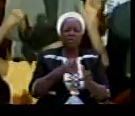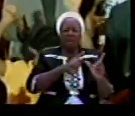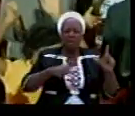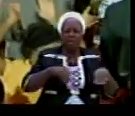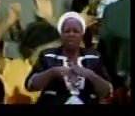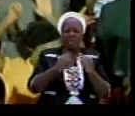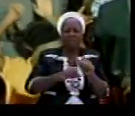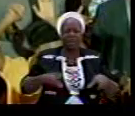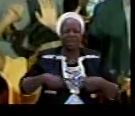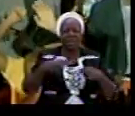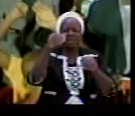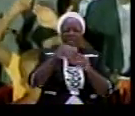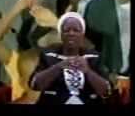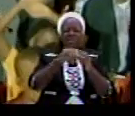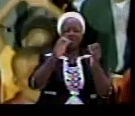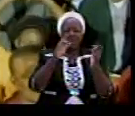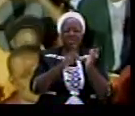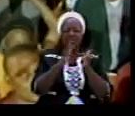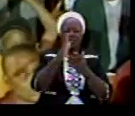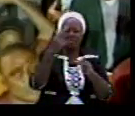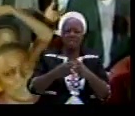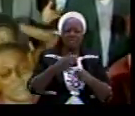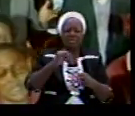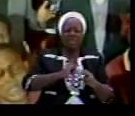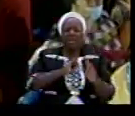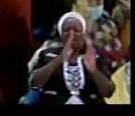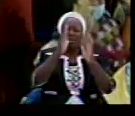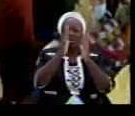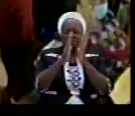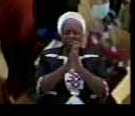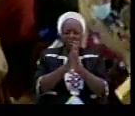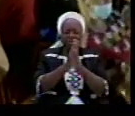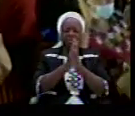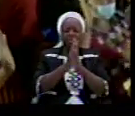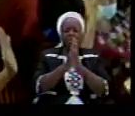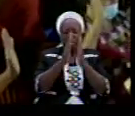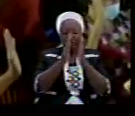In Jesus' name I pray.